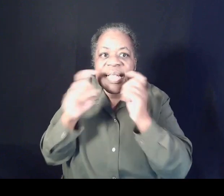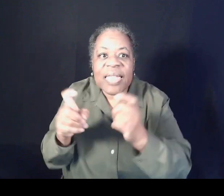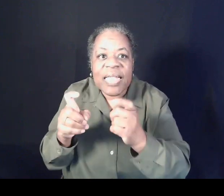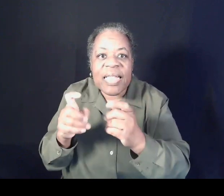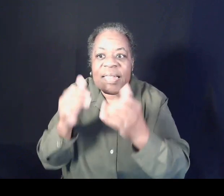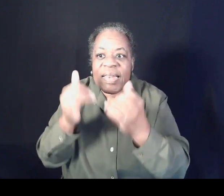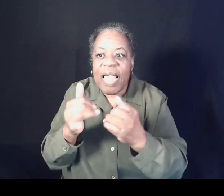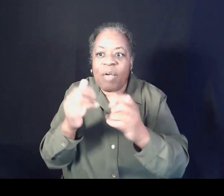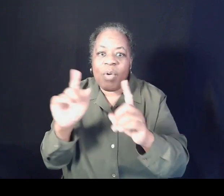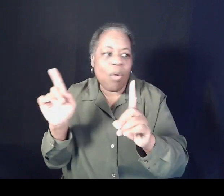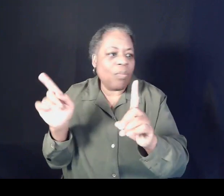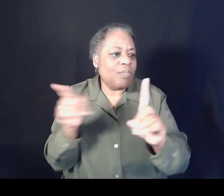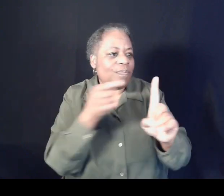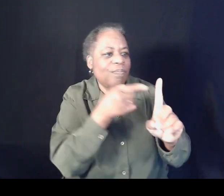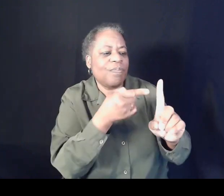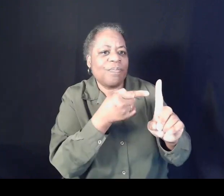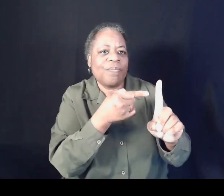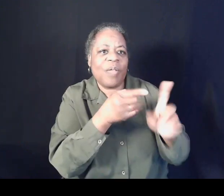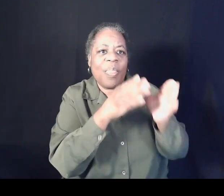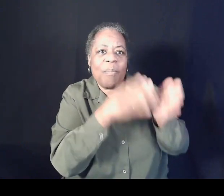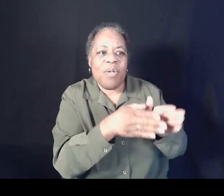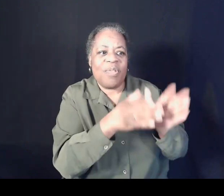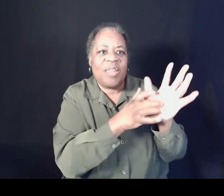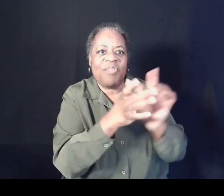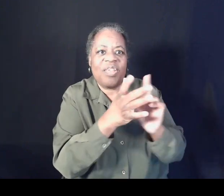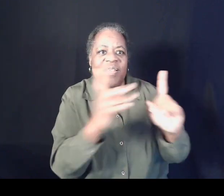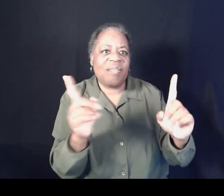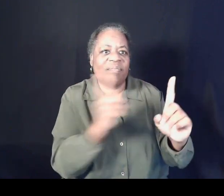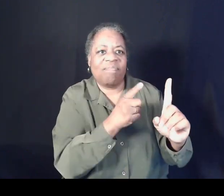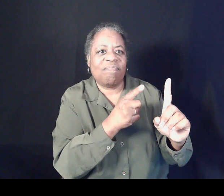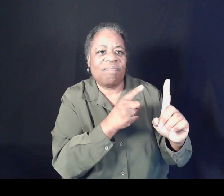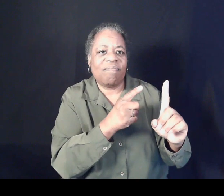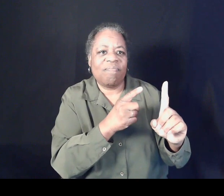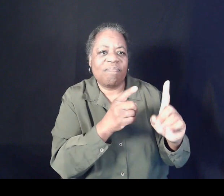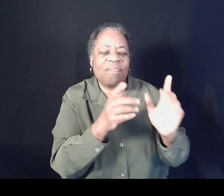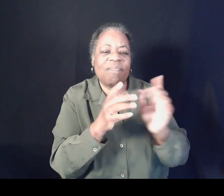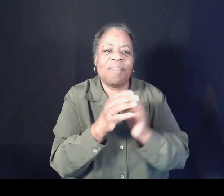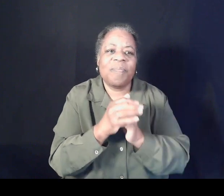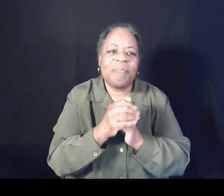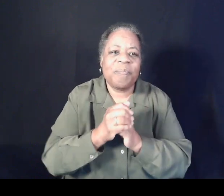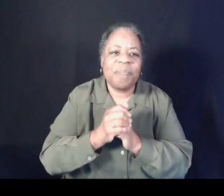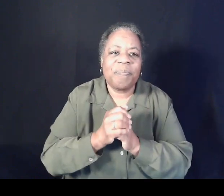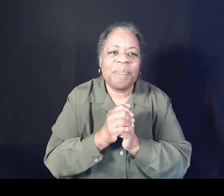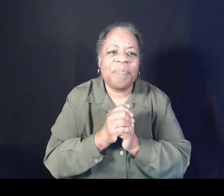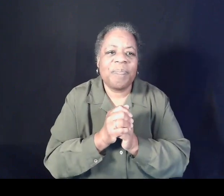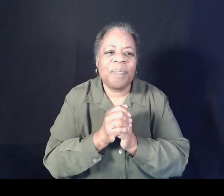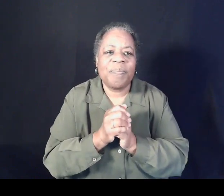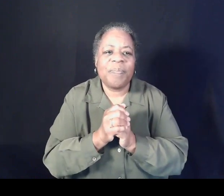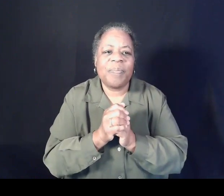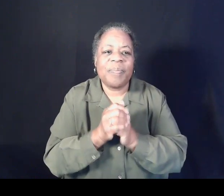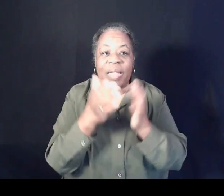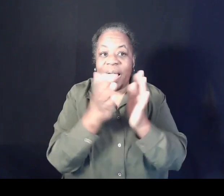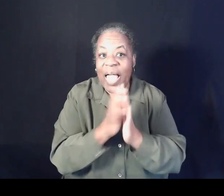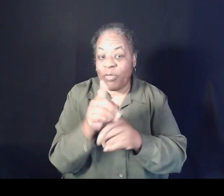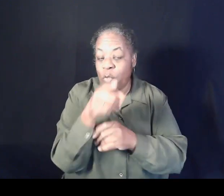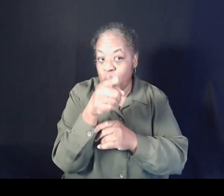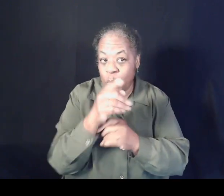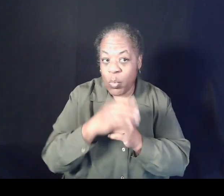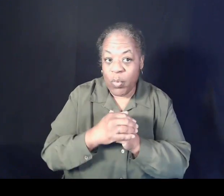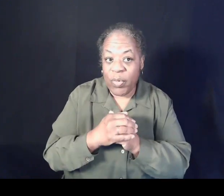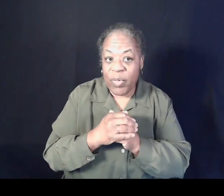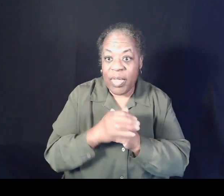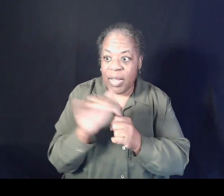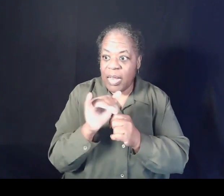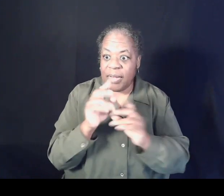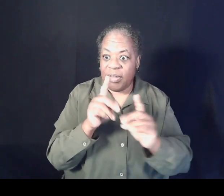the person of Jesus. It's easy to miss. And so I ask you, like the disciples,